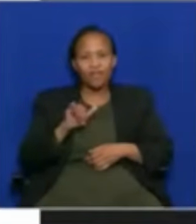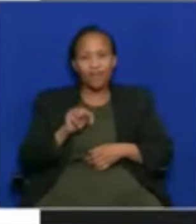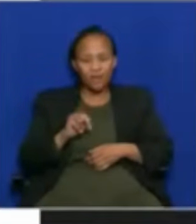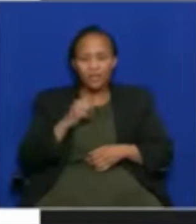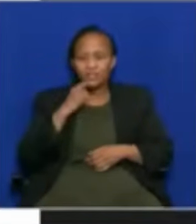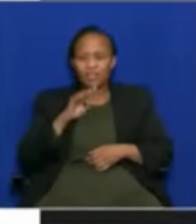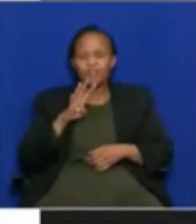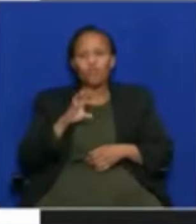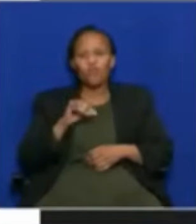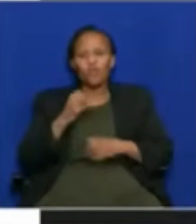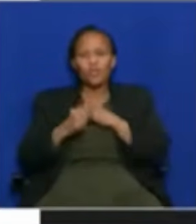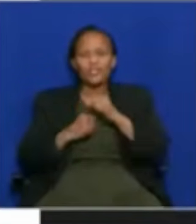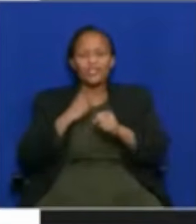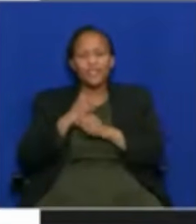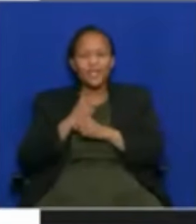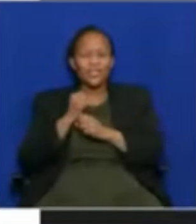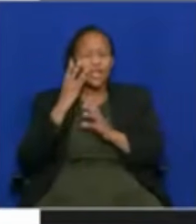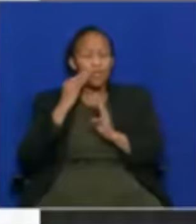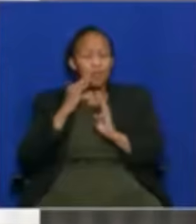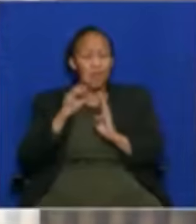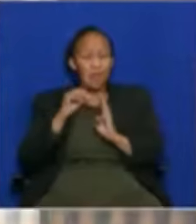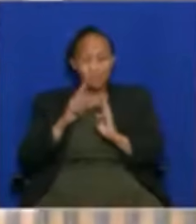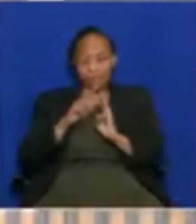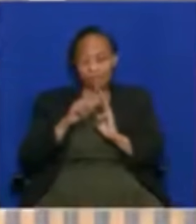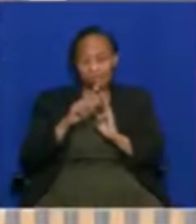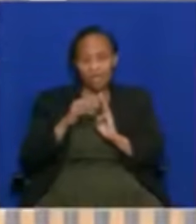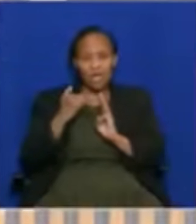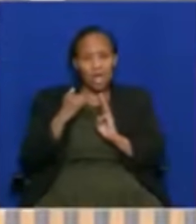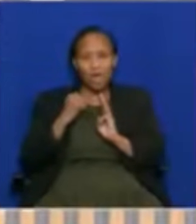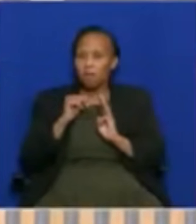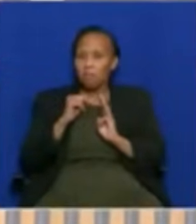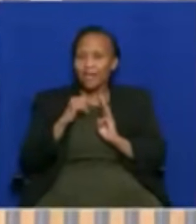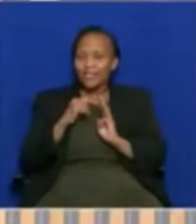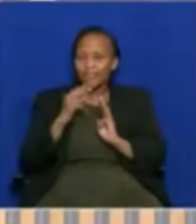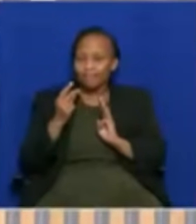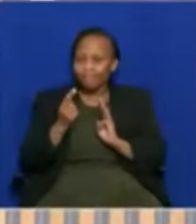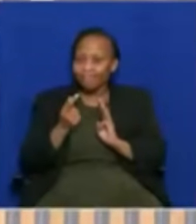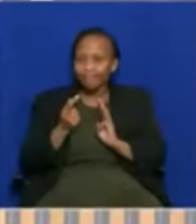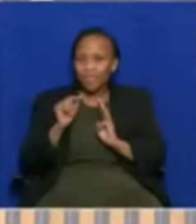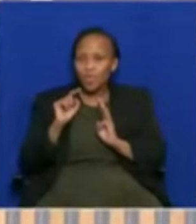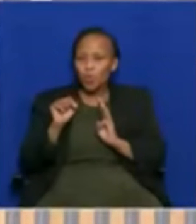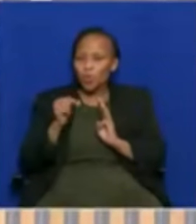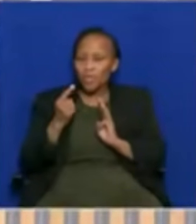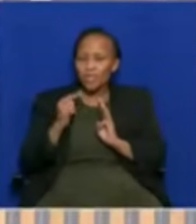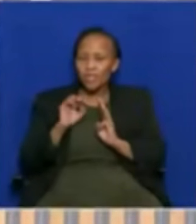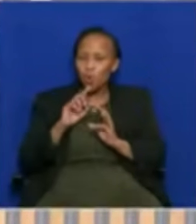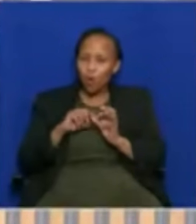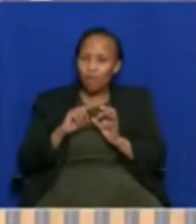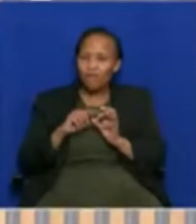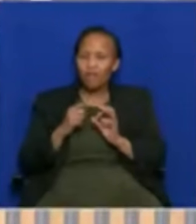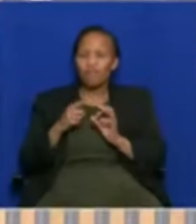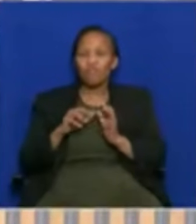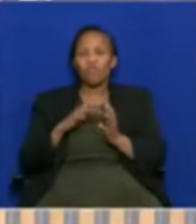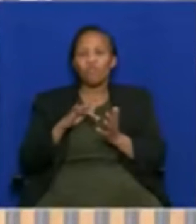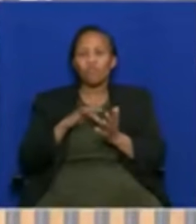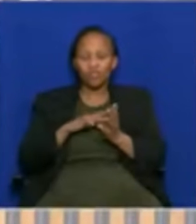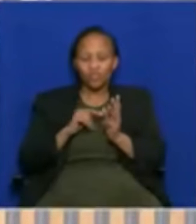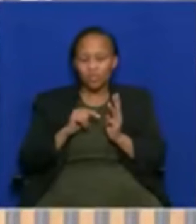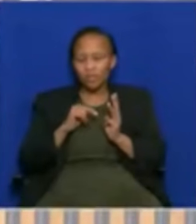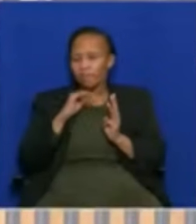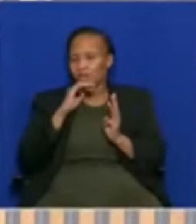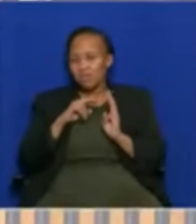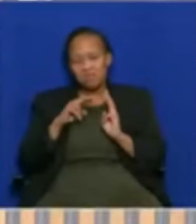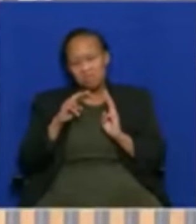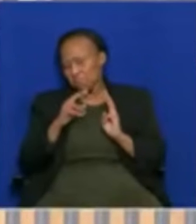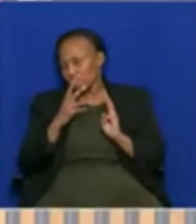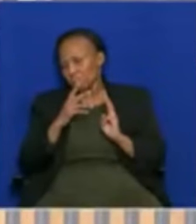have qualified for this position, was in fact overlooked, was not shortlisted in a previous